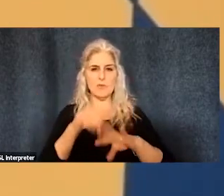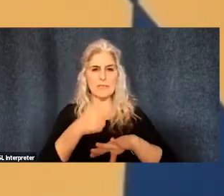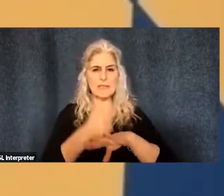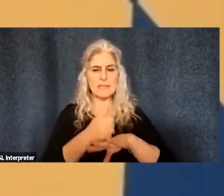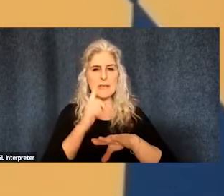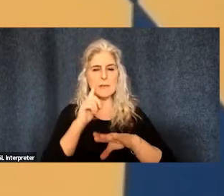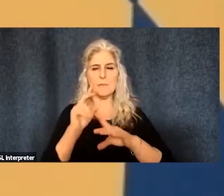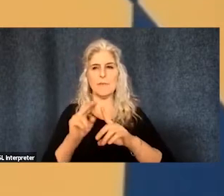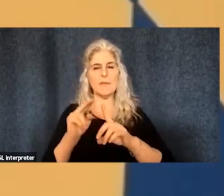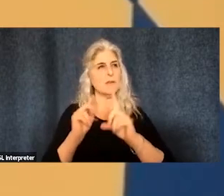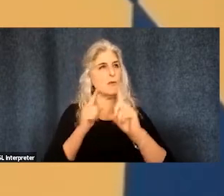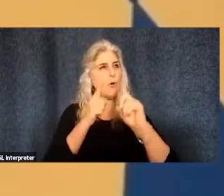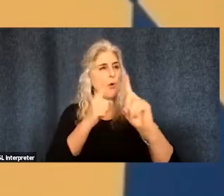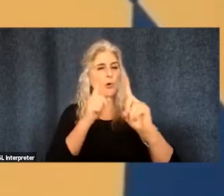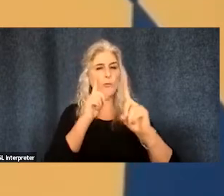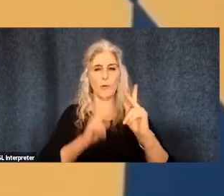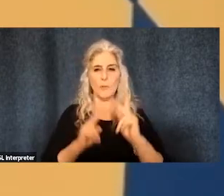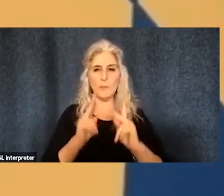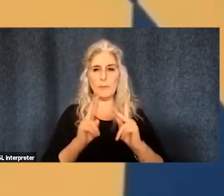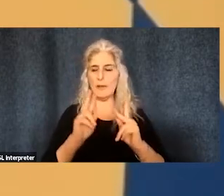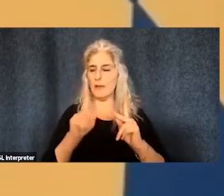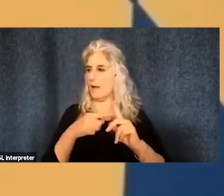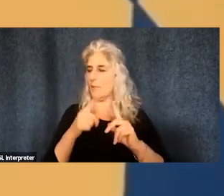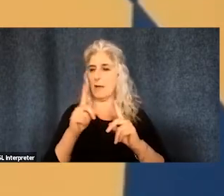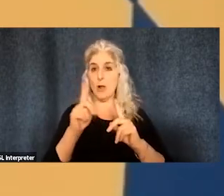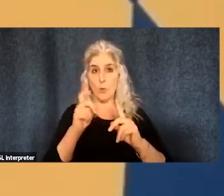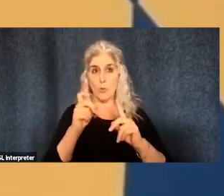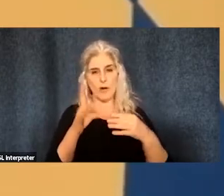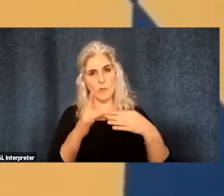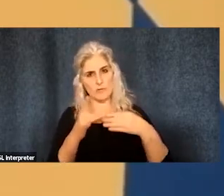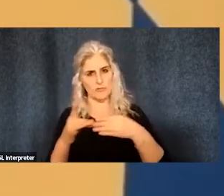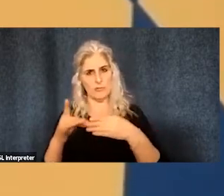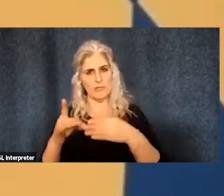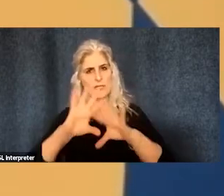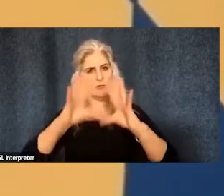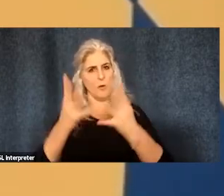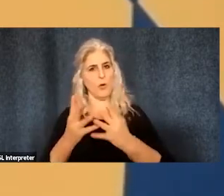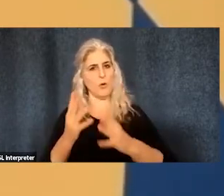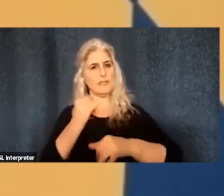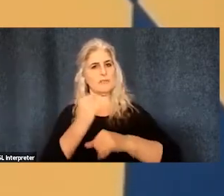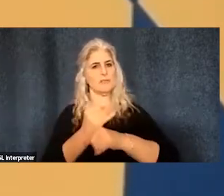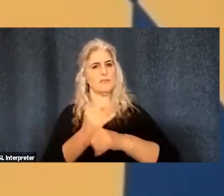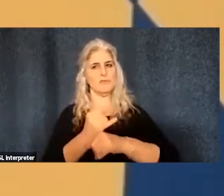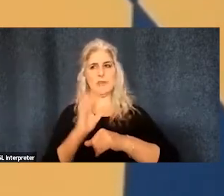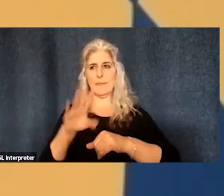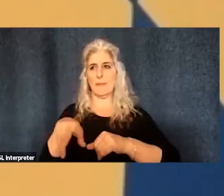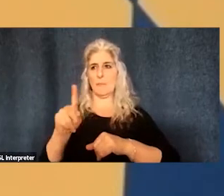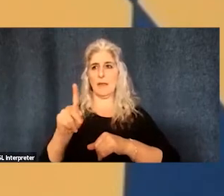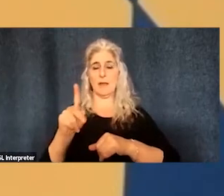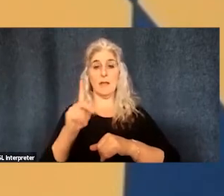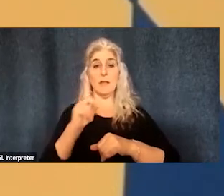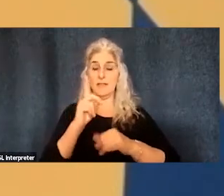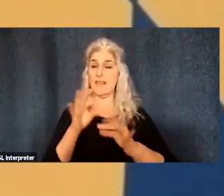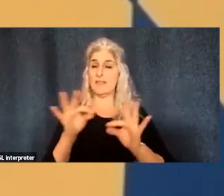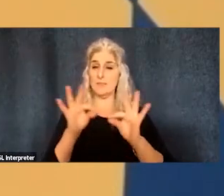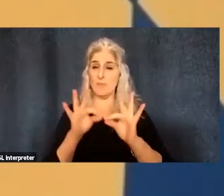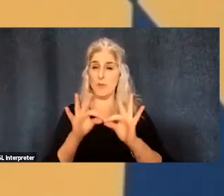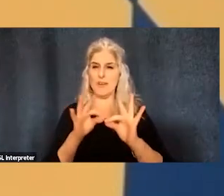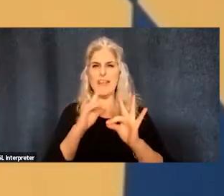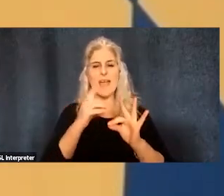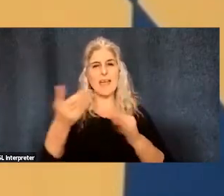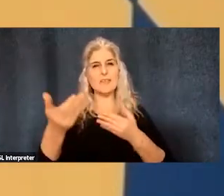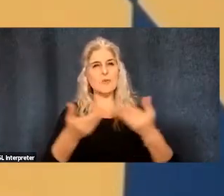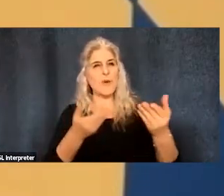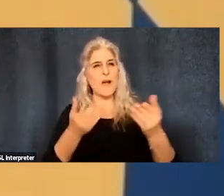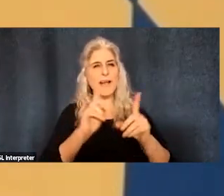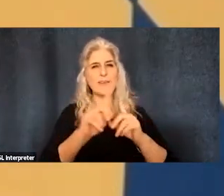for people in terms of where I wanted to take the institution, I think that definitely played a role. And you hire different individuals for